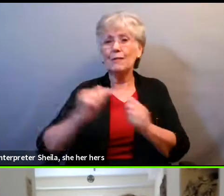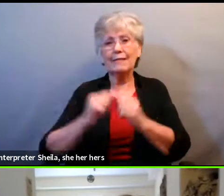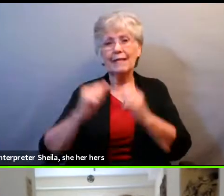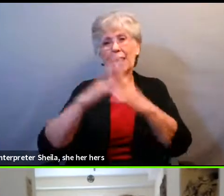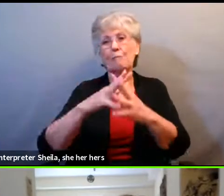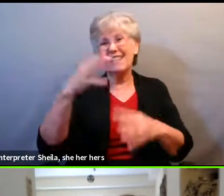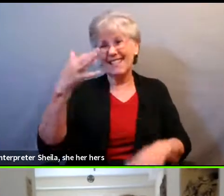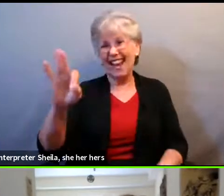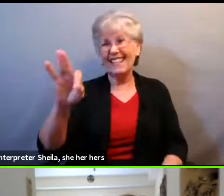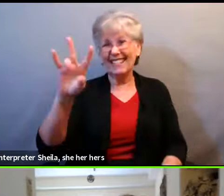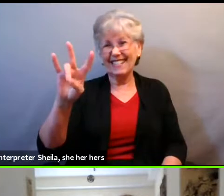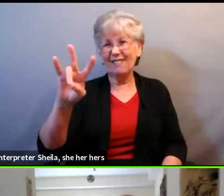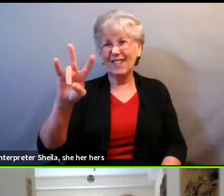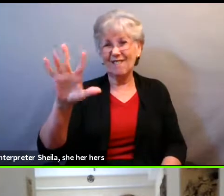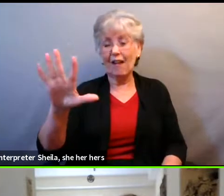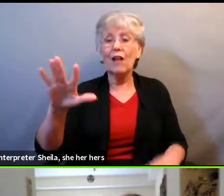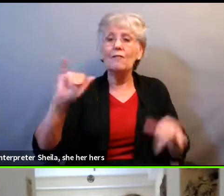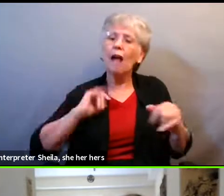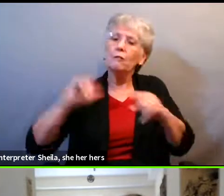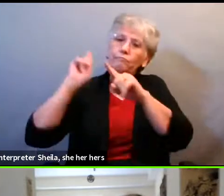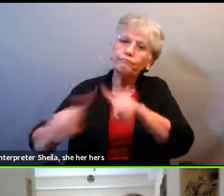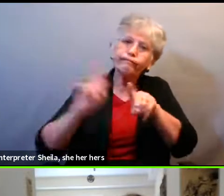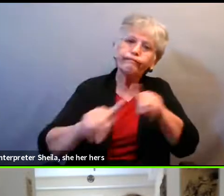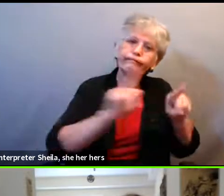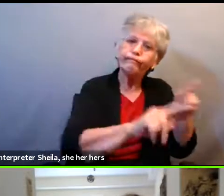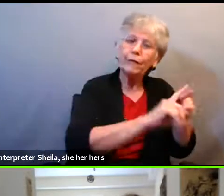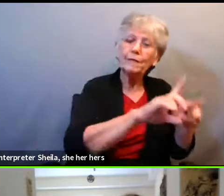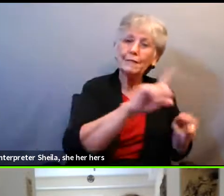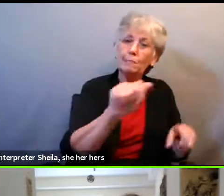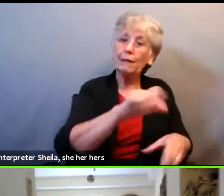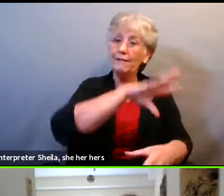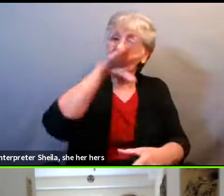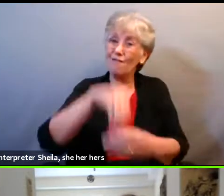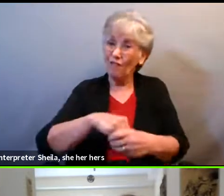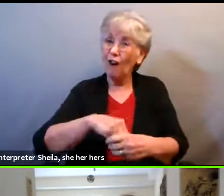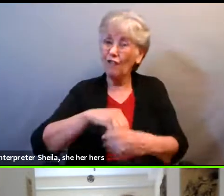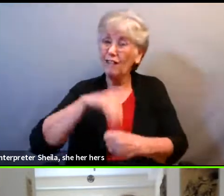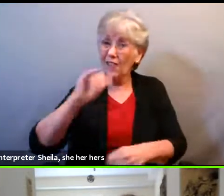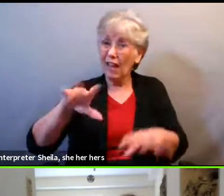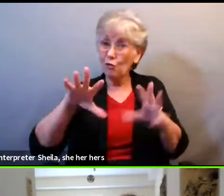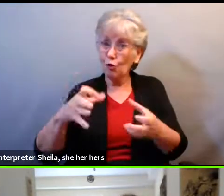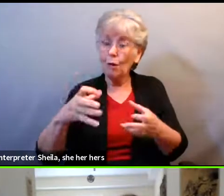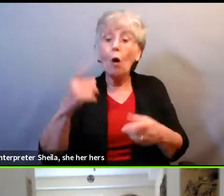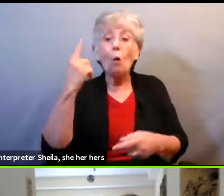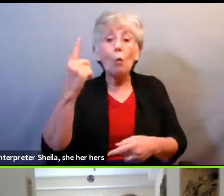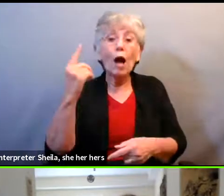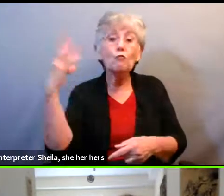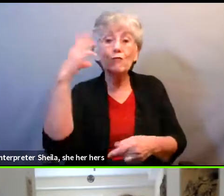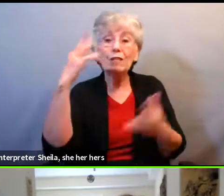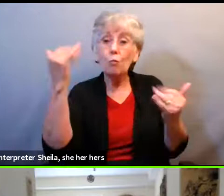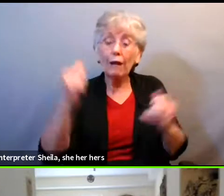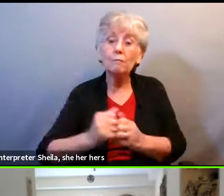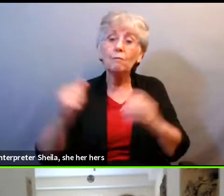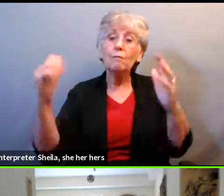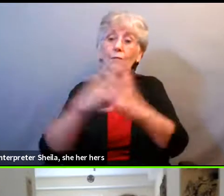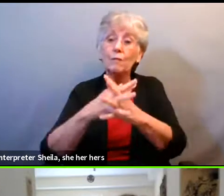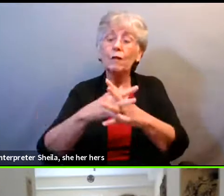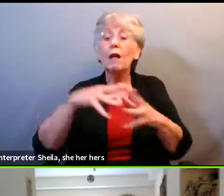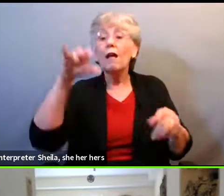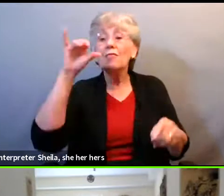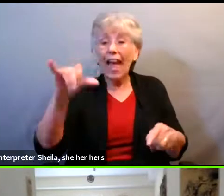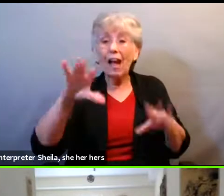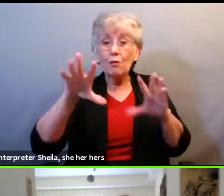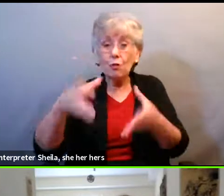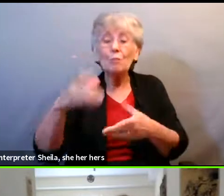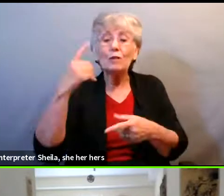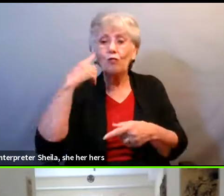a cross-disability coalition, and one of the reasons it was started was to fight for the 504